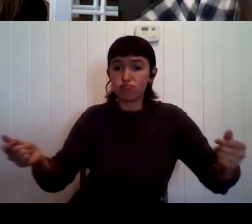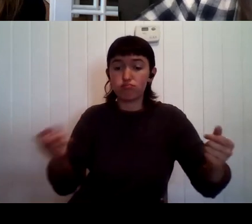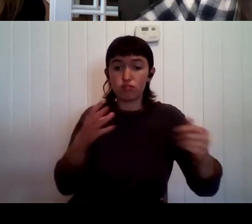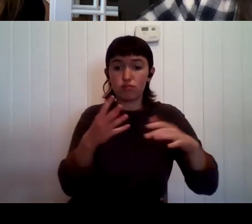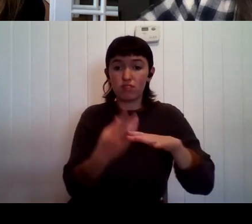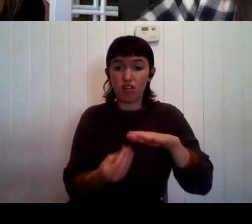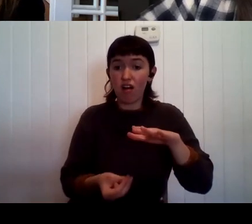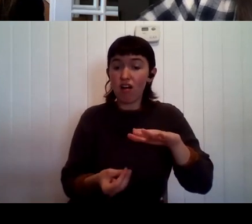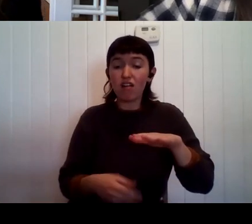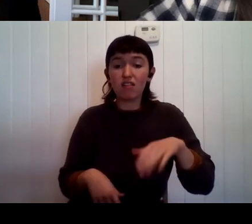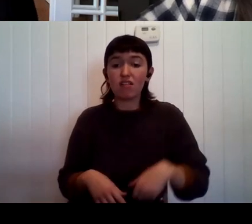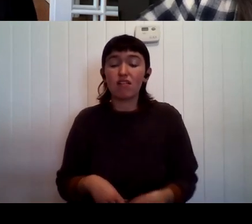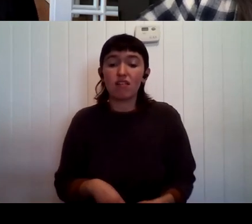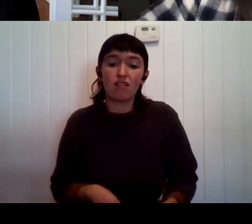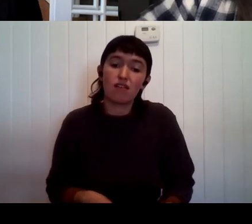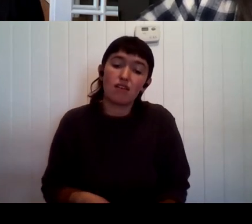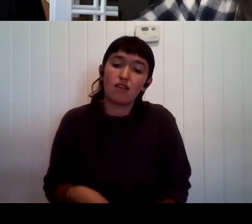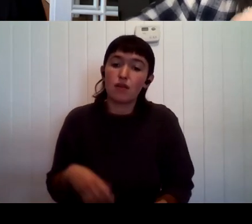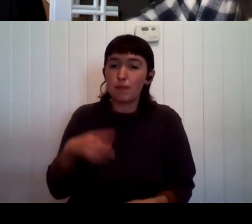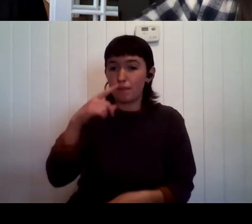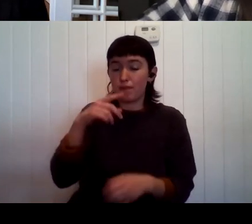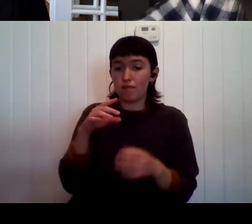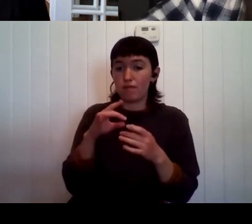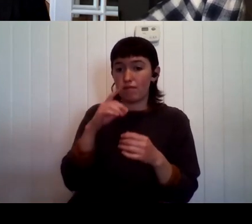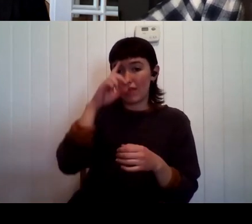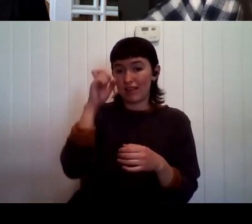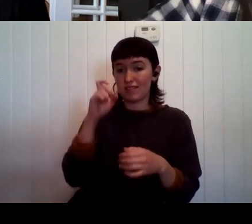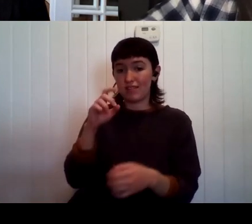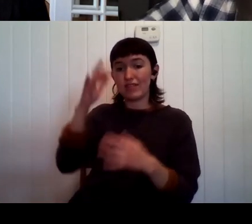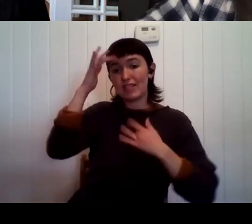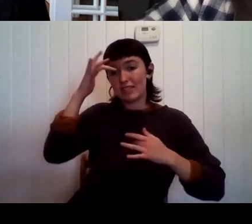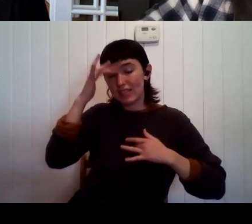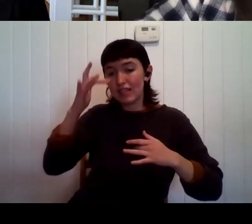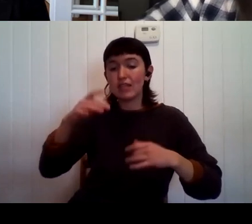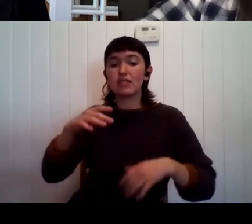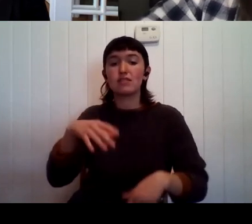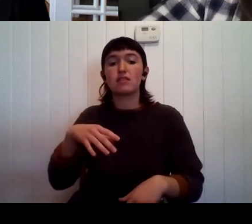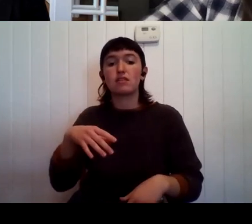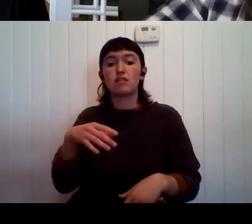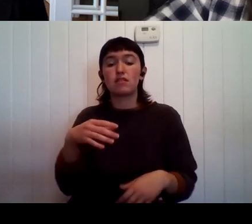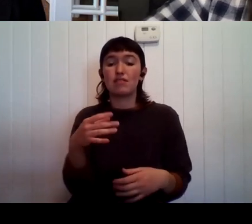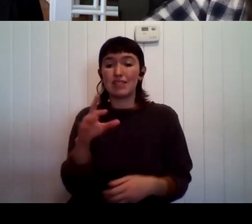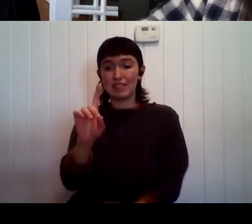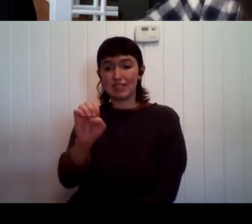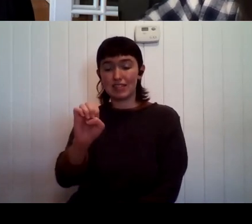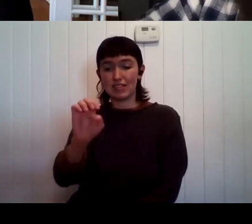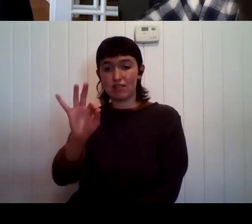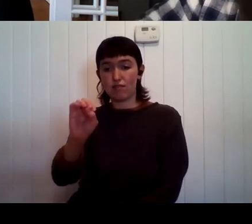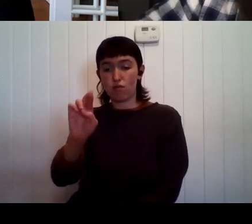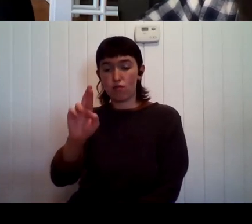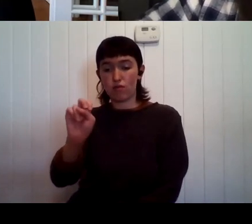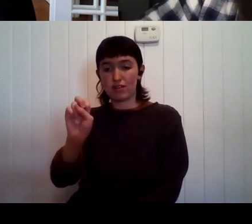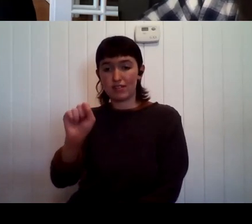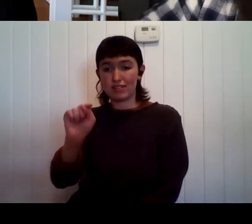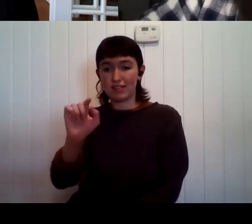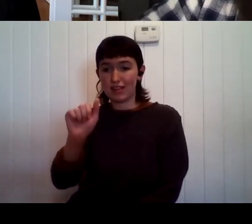Will we ever run out of fresh water because of diseases and deforestation? It is